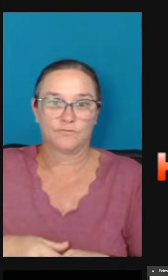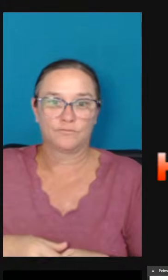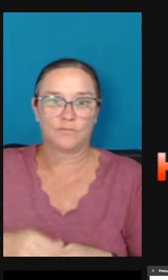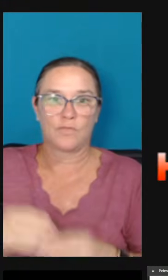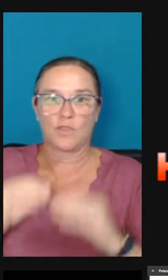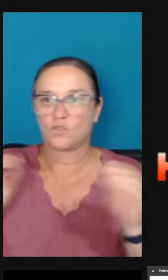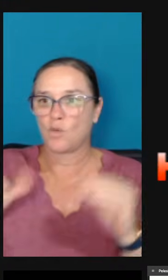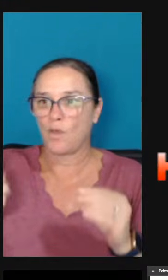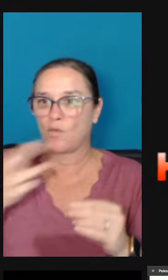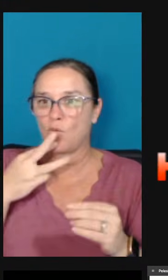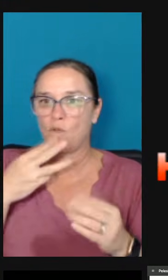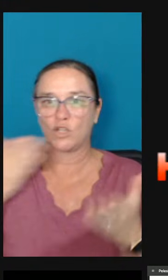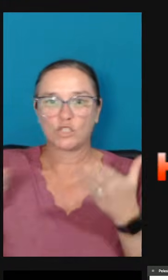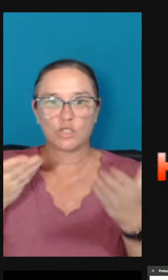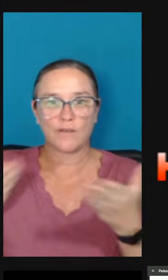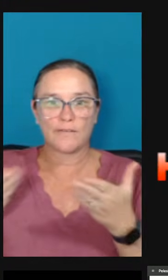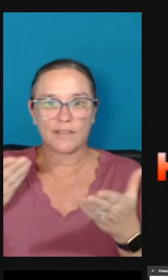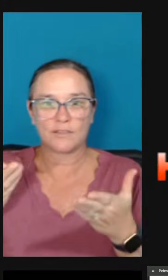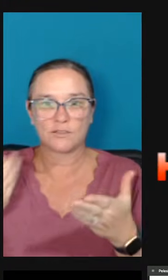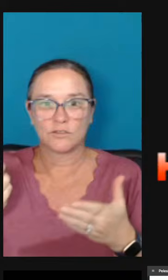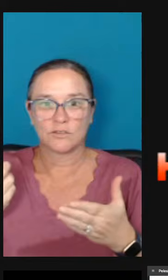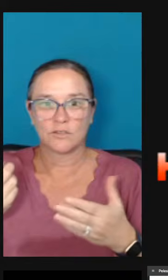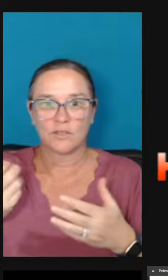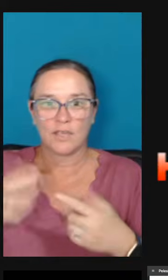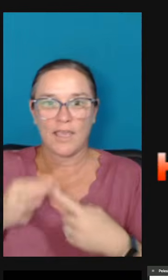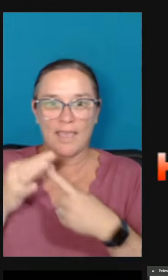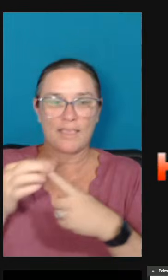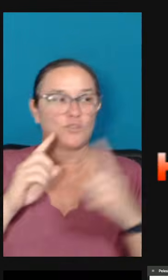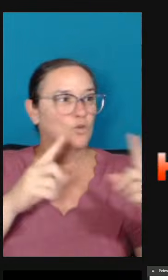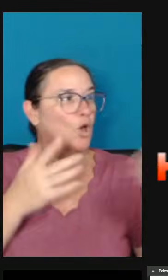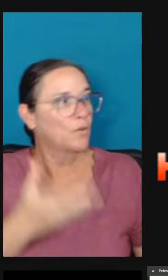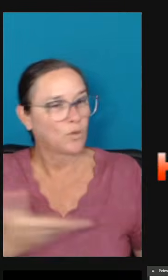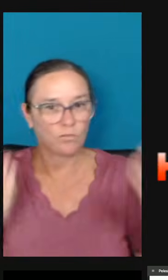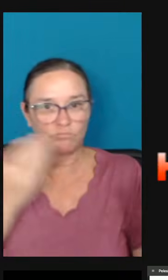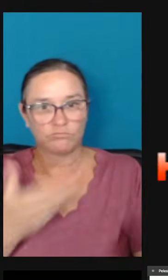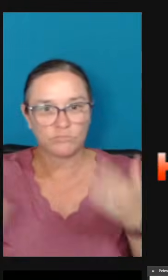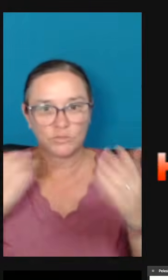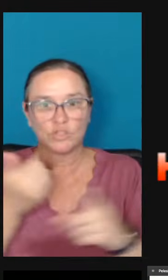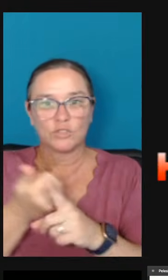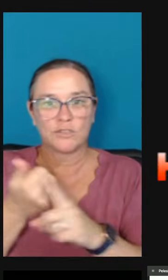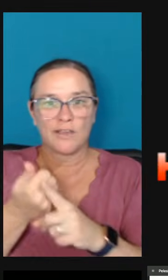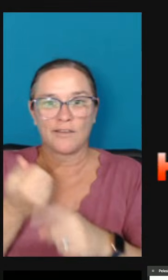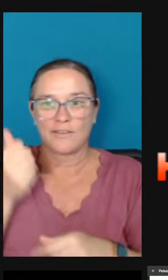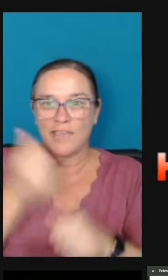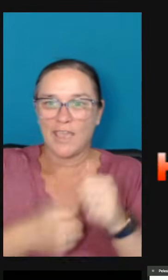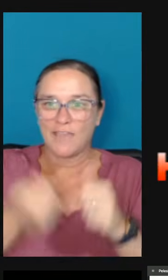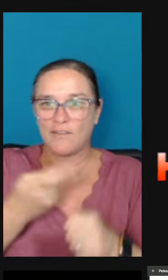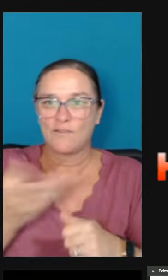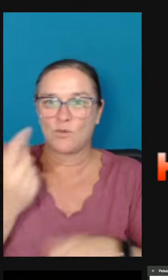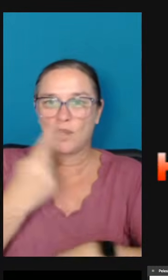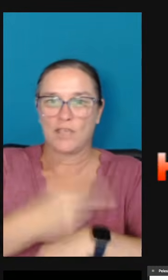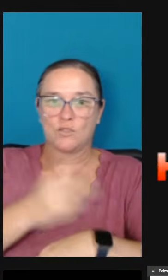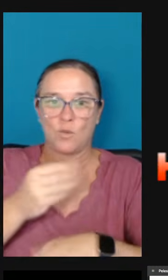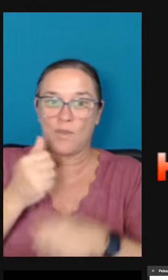service apart from going and hauling it yourself every single day or a few days, which is not feasible, right? So everyone uses catchment.